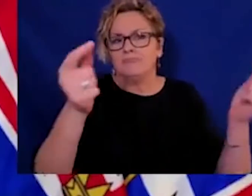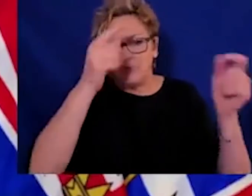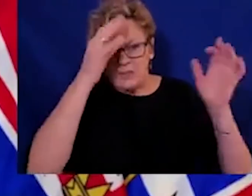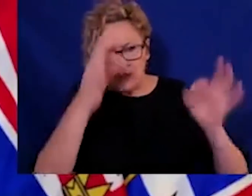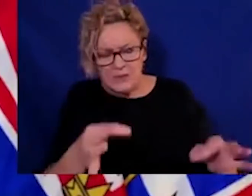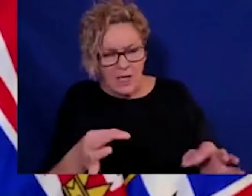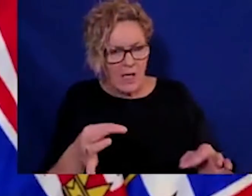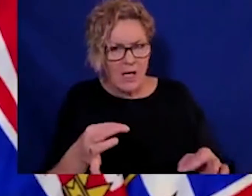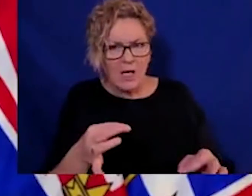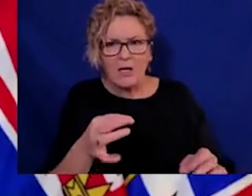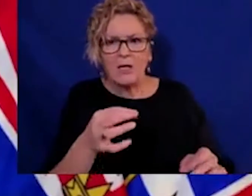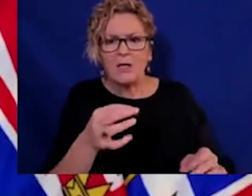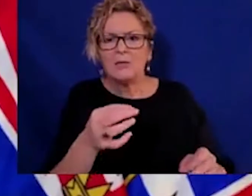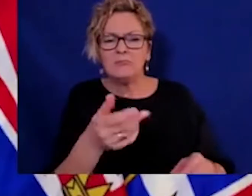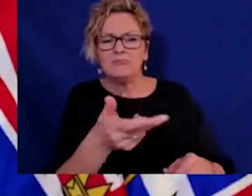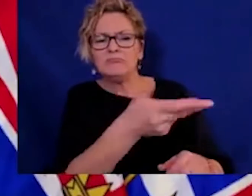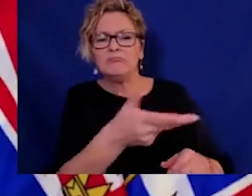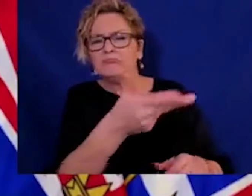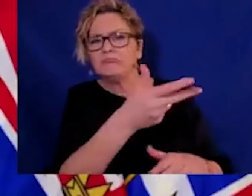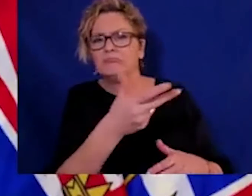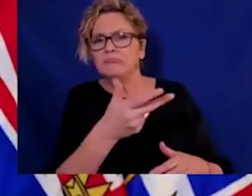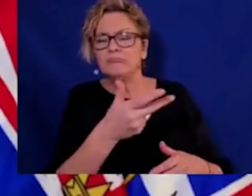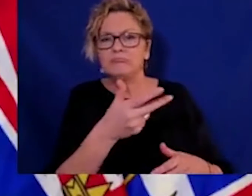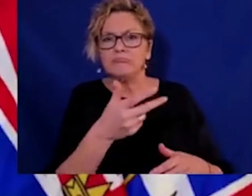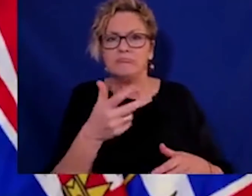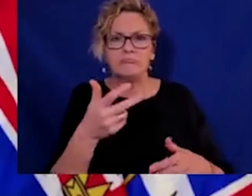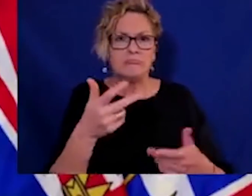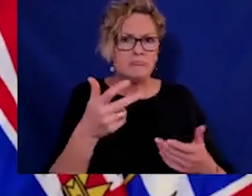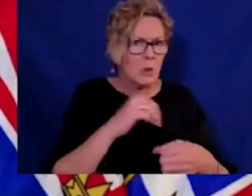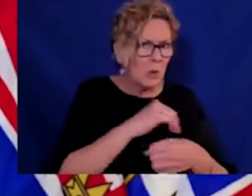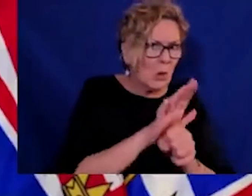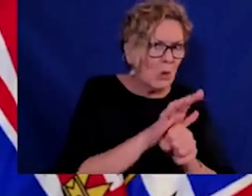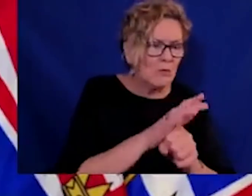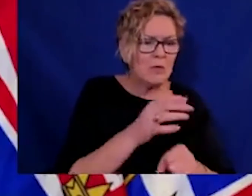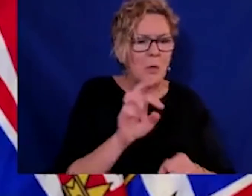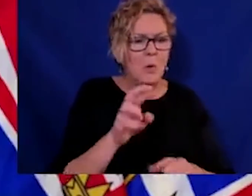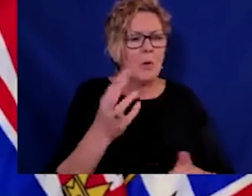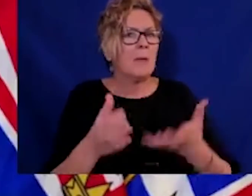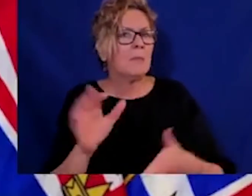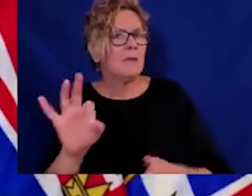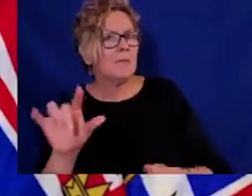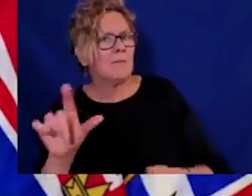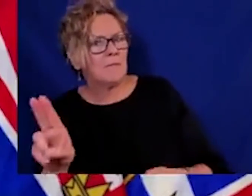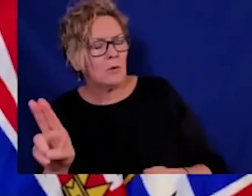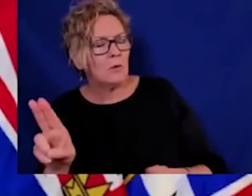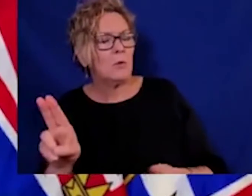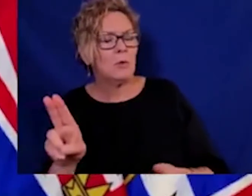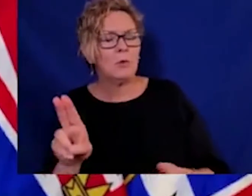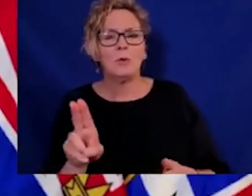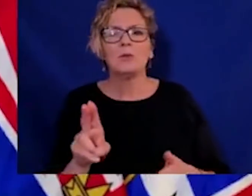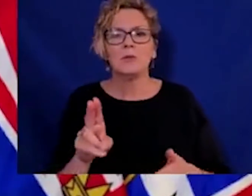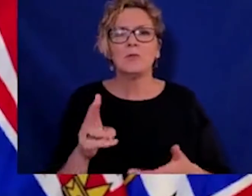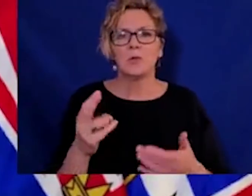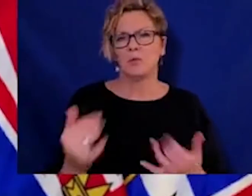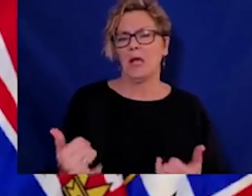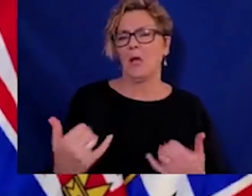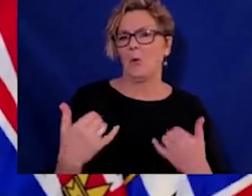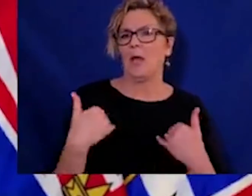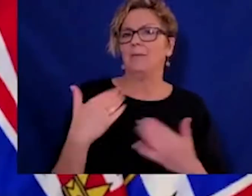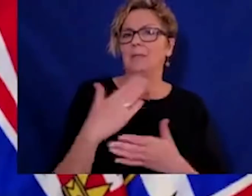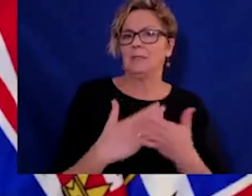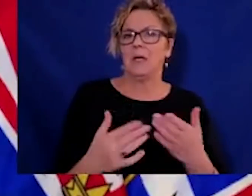something else, that's where these tests right now are best suited to support what we need to do. They can